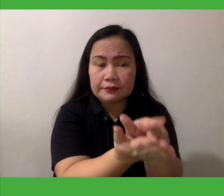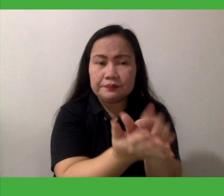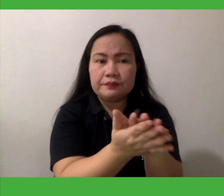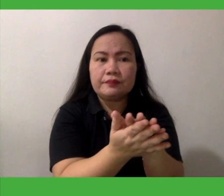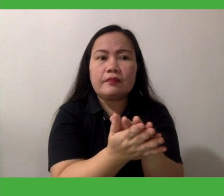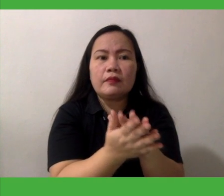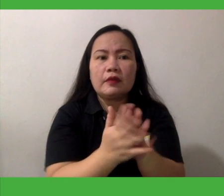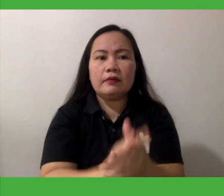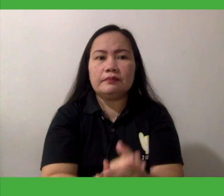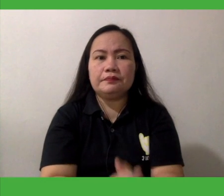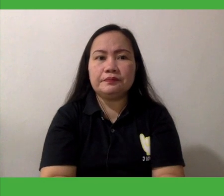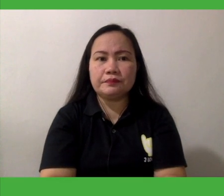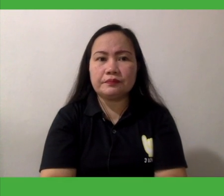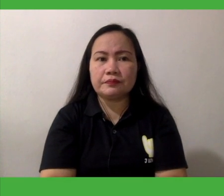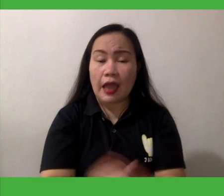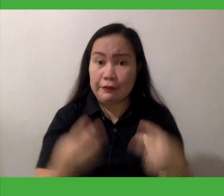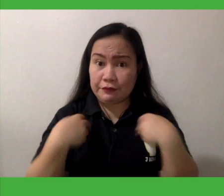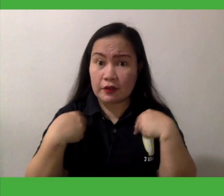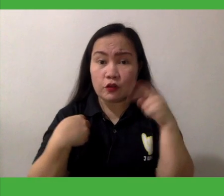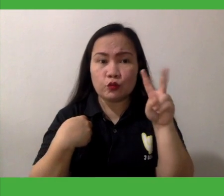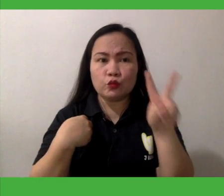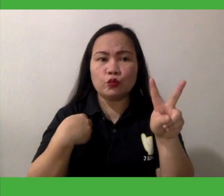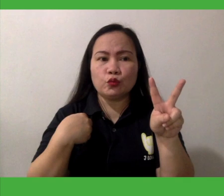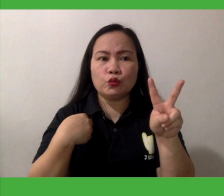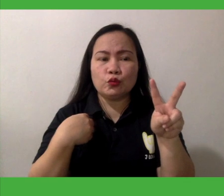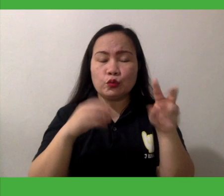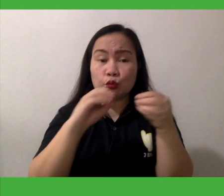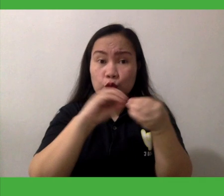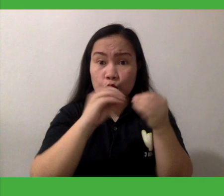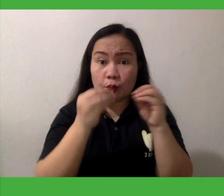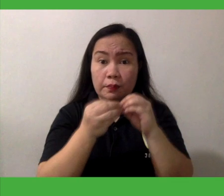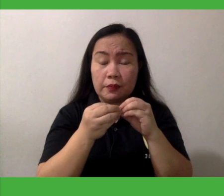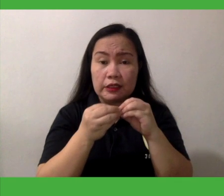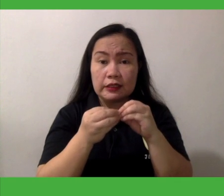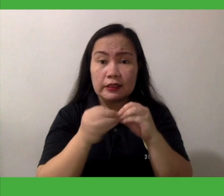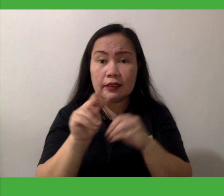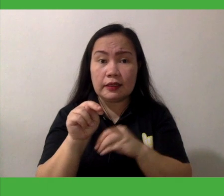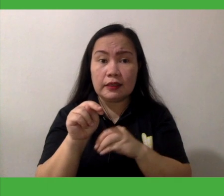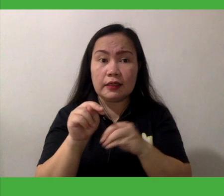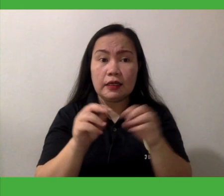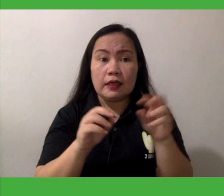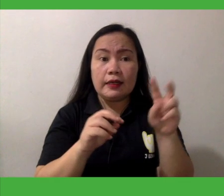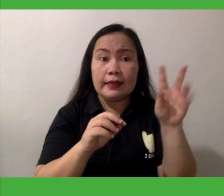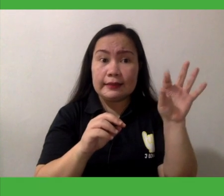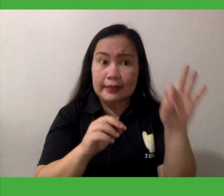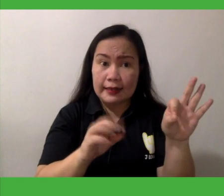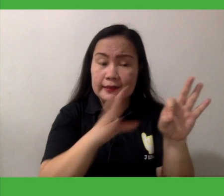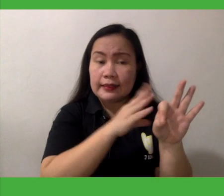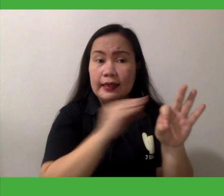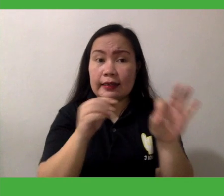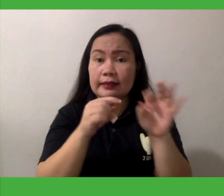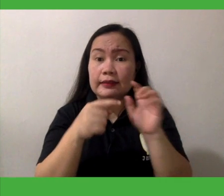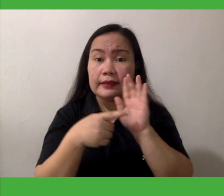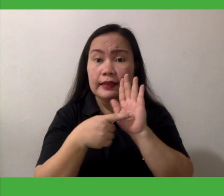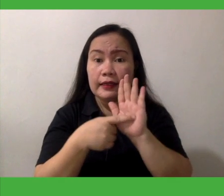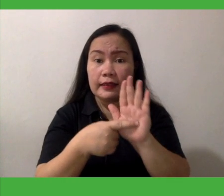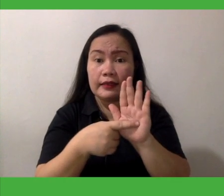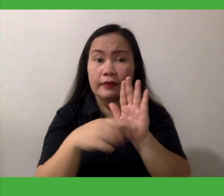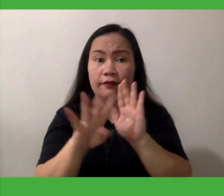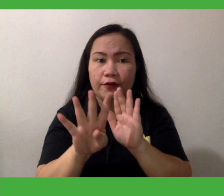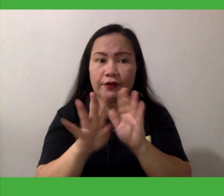sila. Now, so, numerical muna tayo. So, since dalawa ito, dalawa ang numerical coefficient natin. We